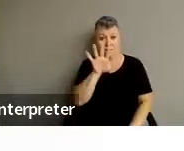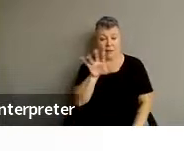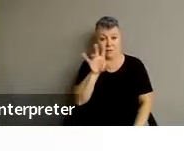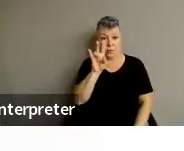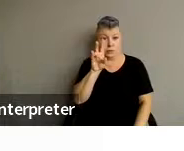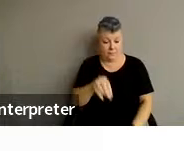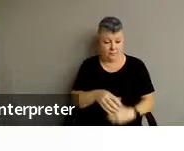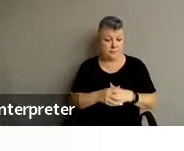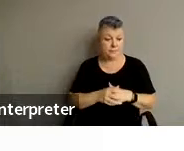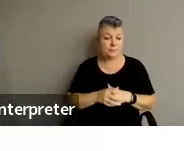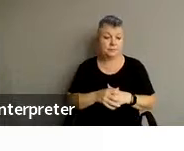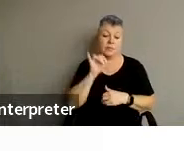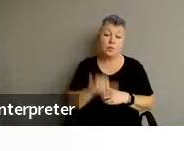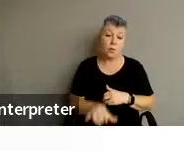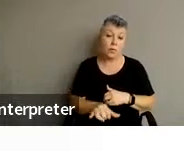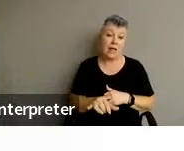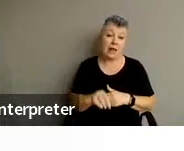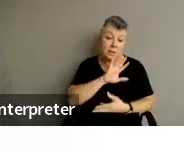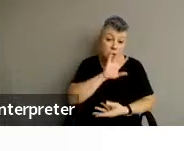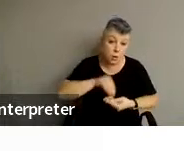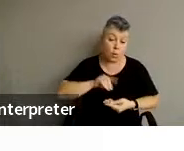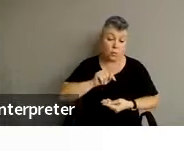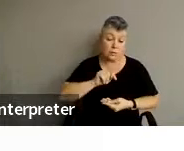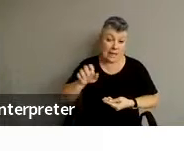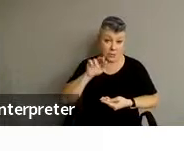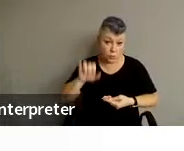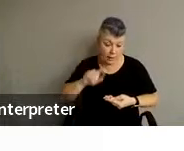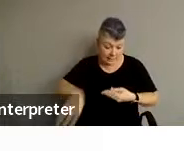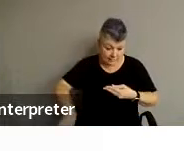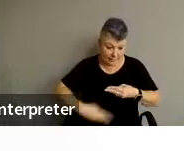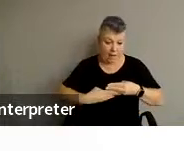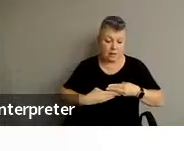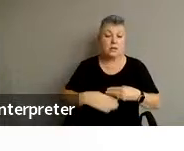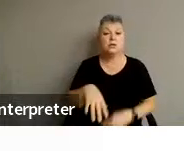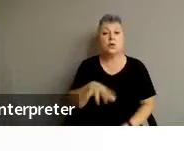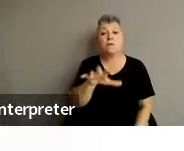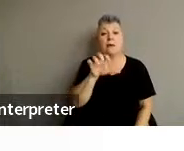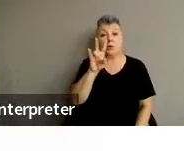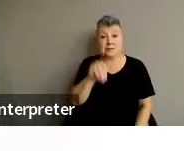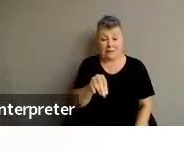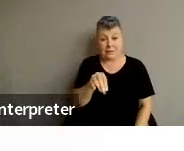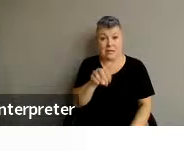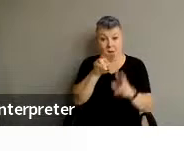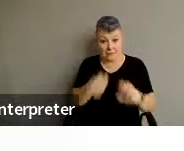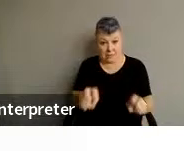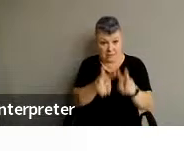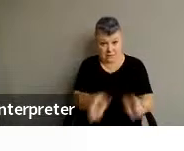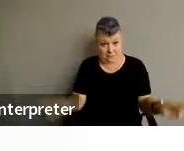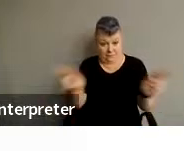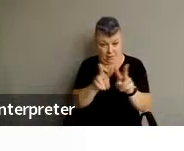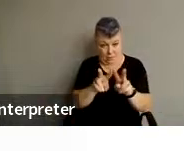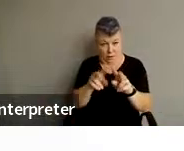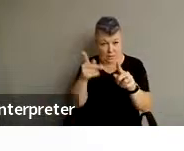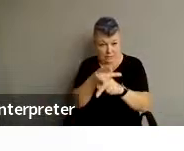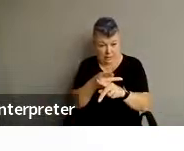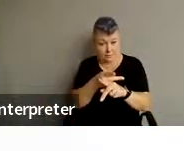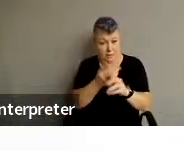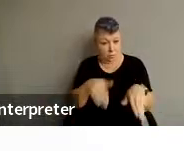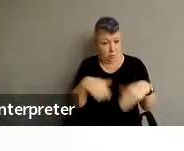is applied to that $570. So when we take 570 of assessed value times our proposed tax rate